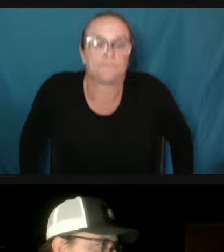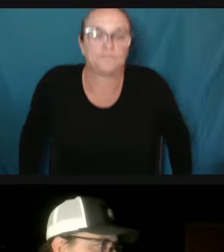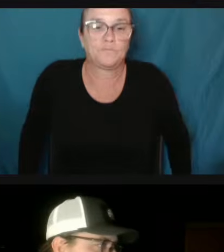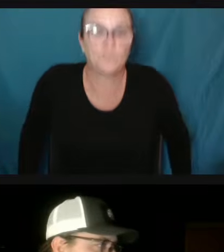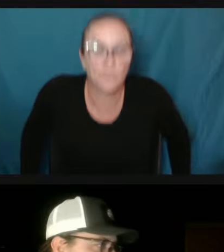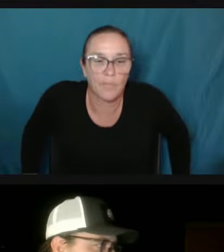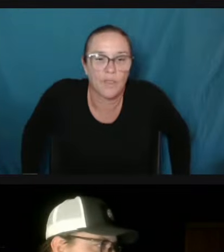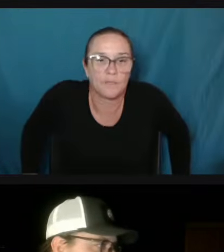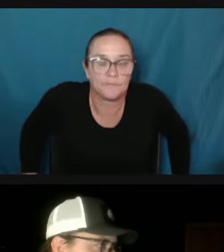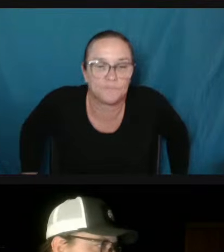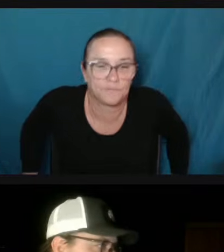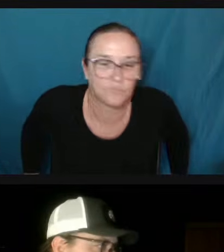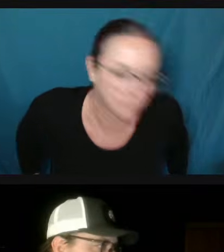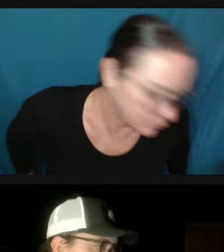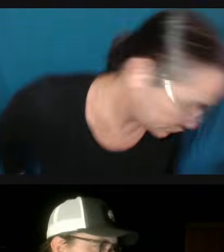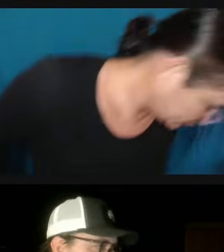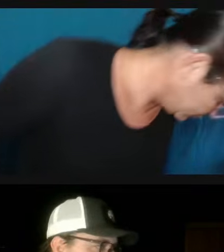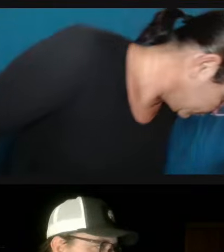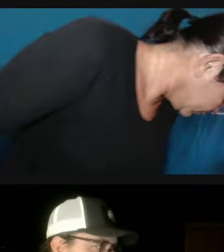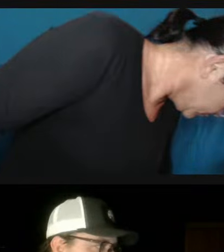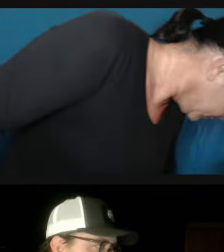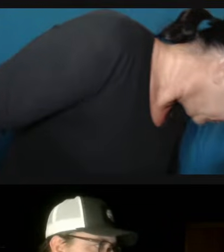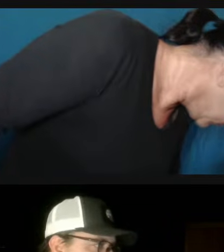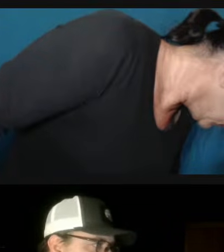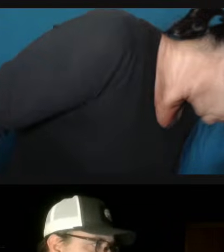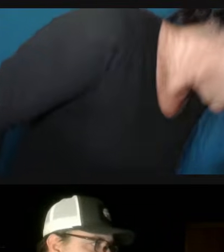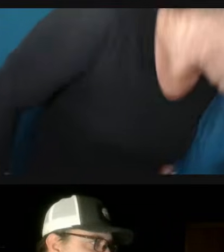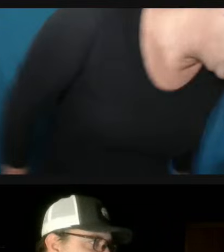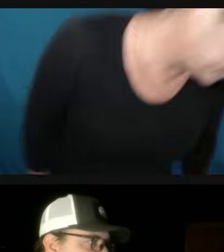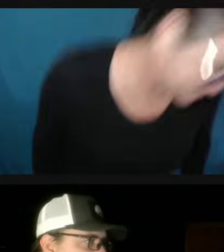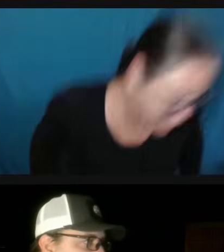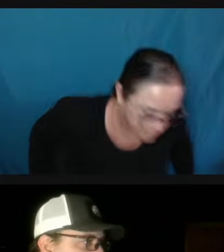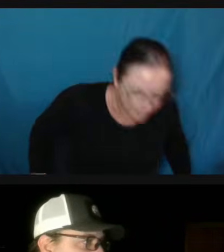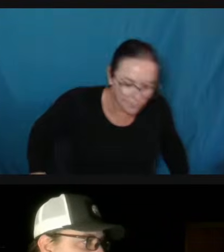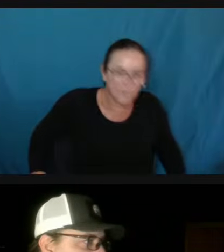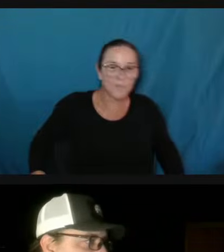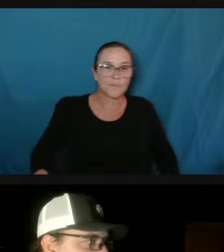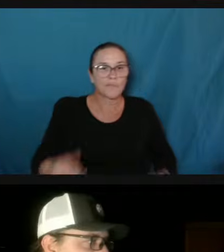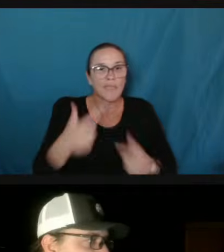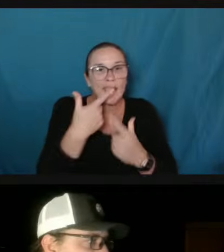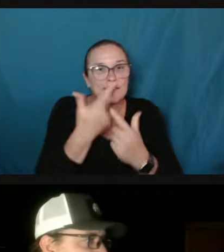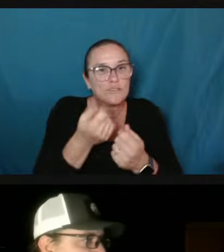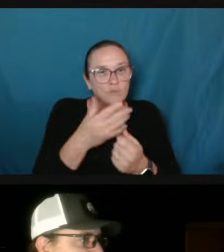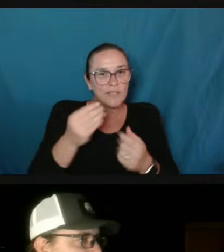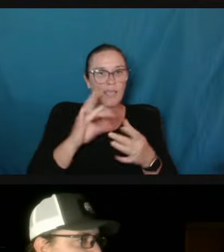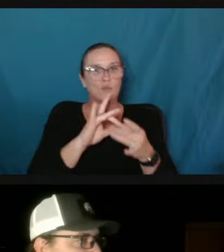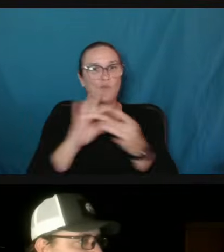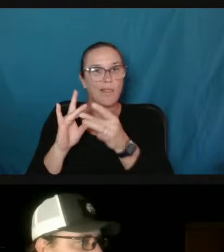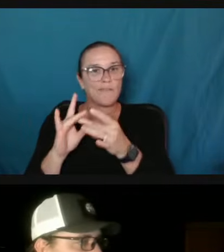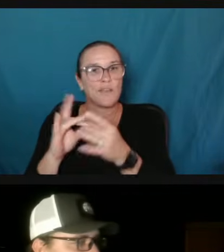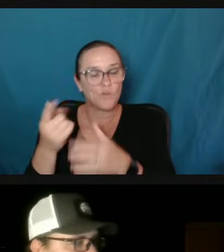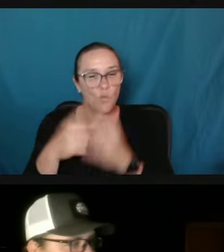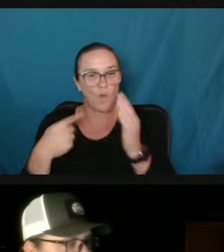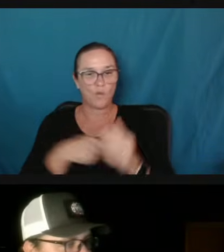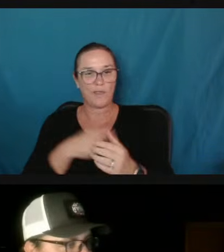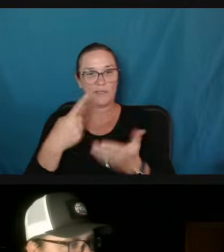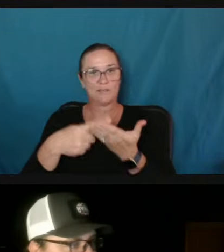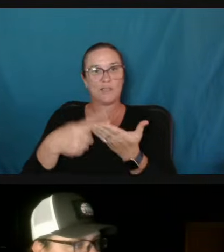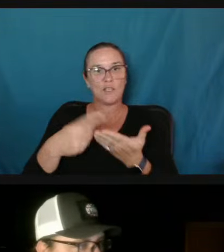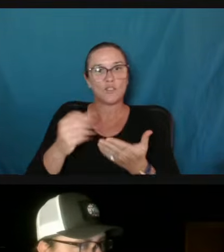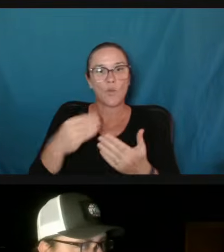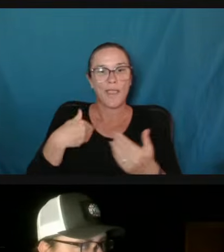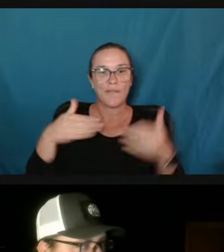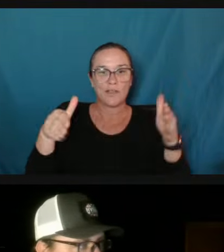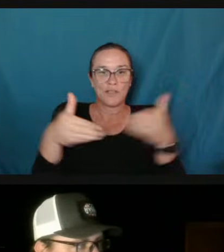standalone, but it's really interesting and relevant for what we talk about. Yeah, so we'll have a little intro from Cindy